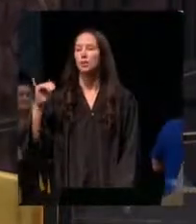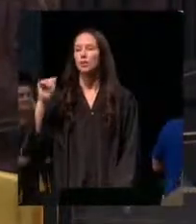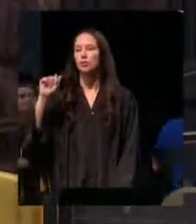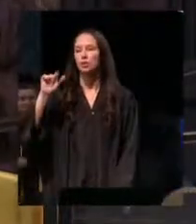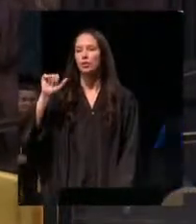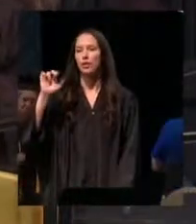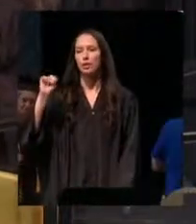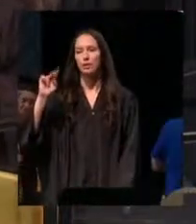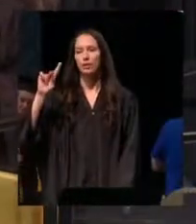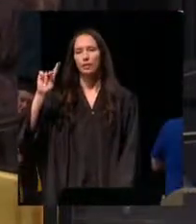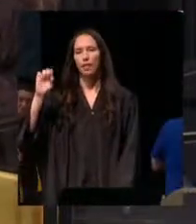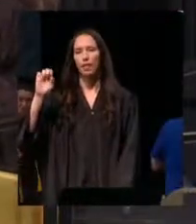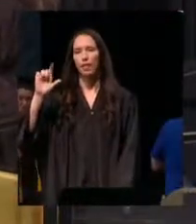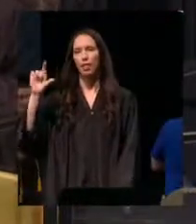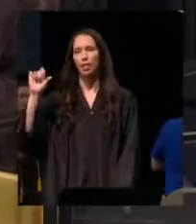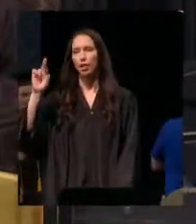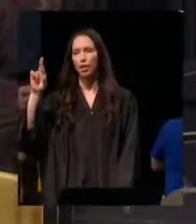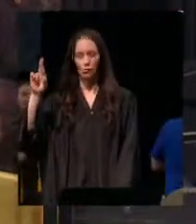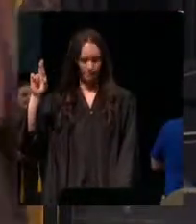Jalen Keller.